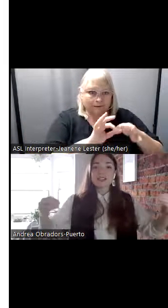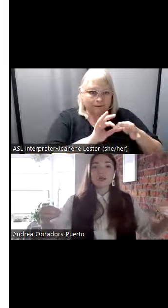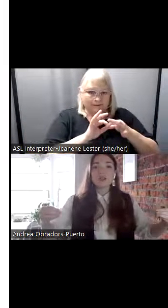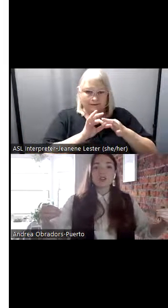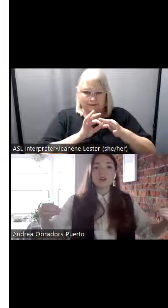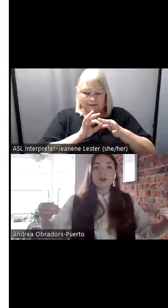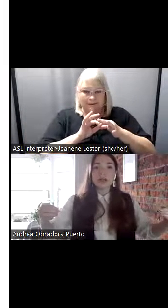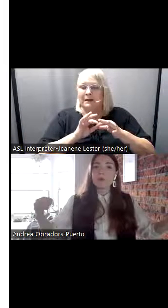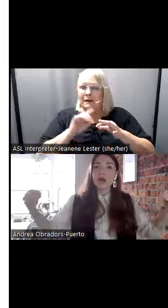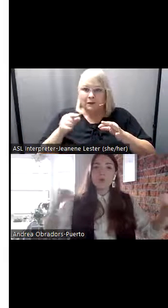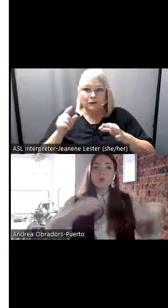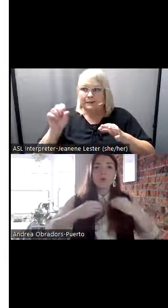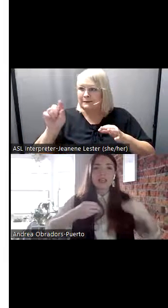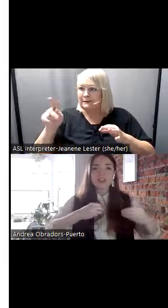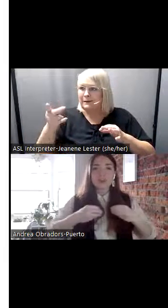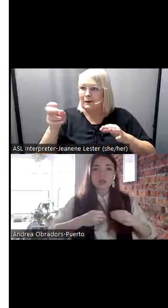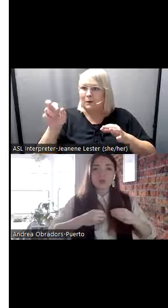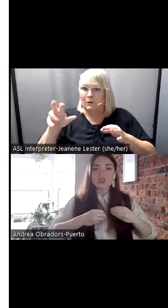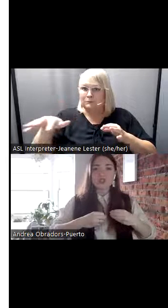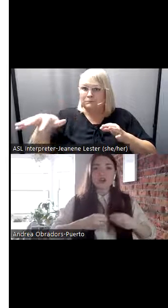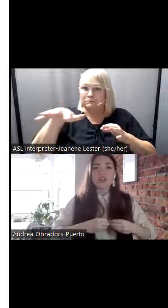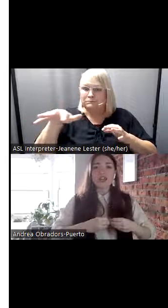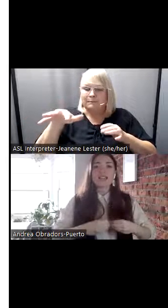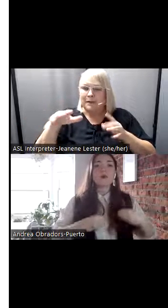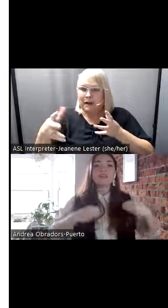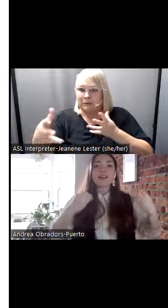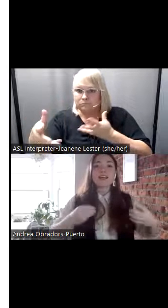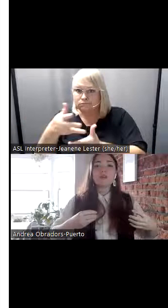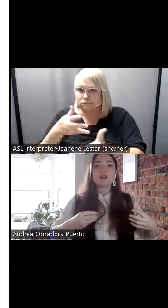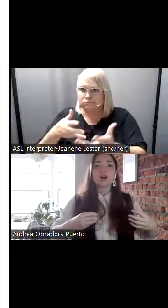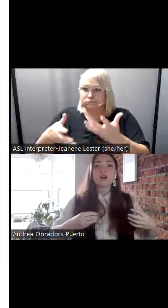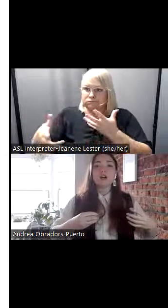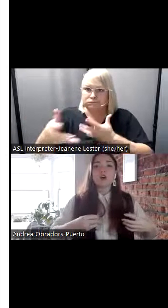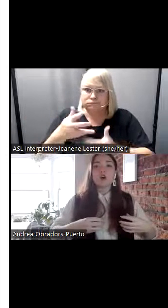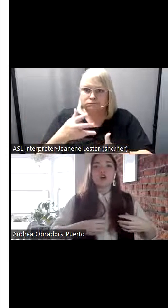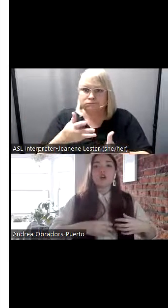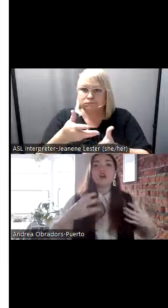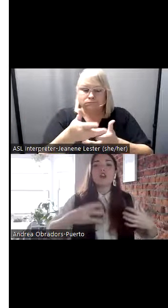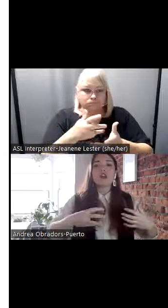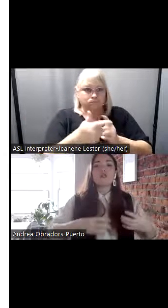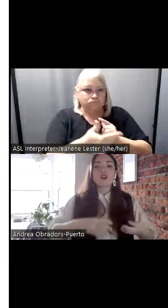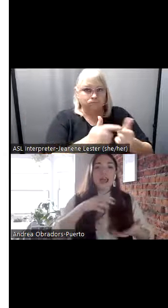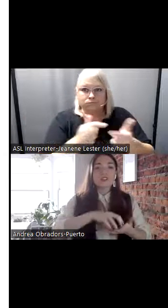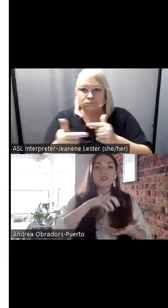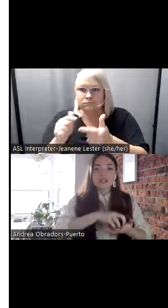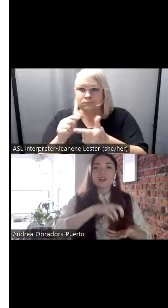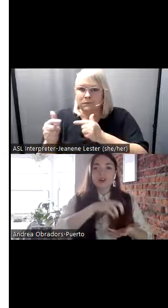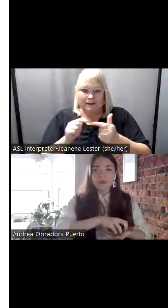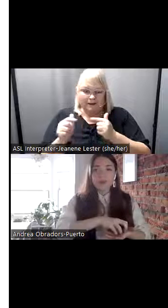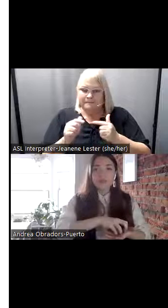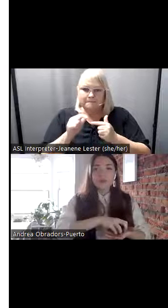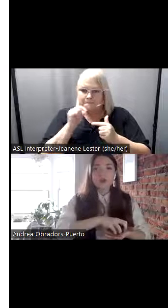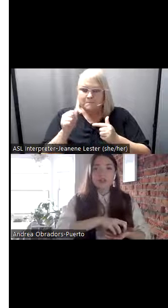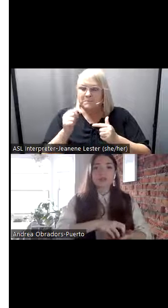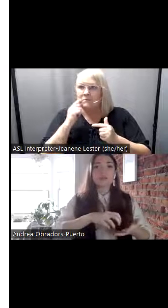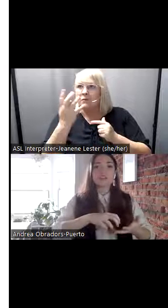different stakeholders that we find, but how do they interact to each other. It's about designing beyond, or not only for isolated